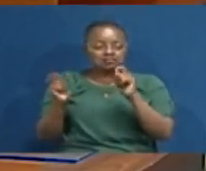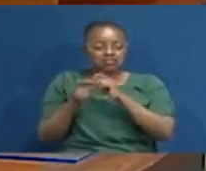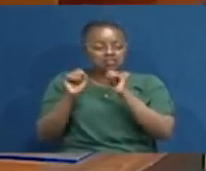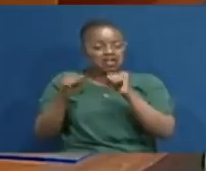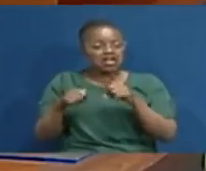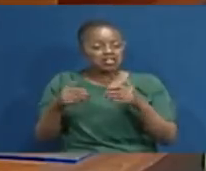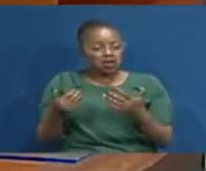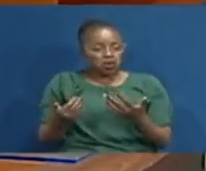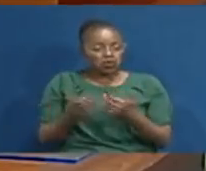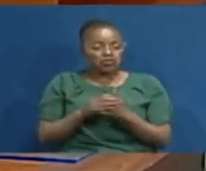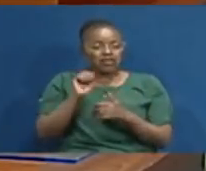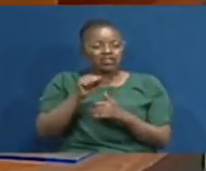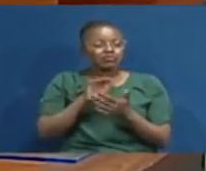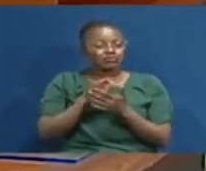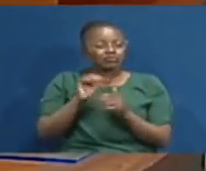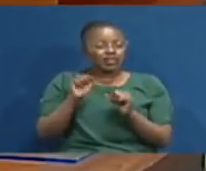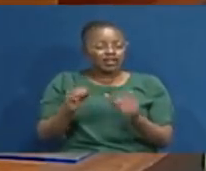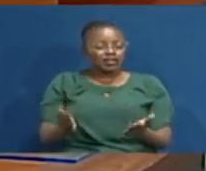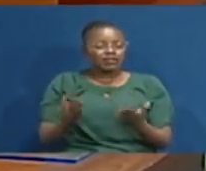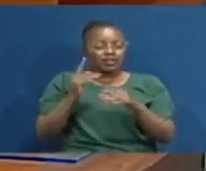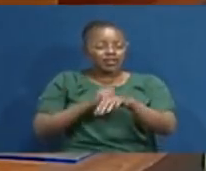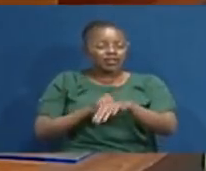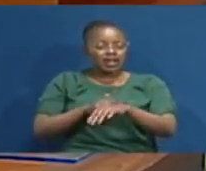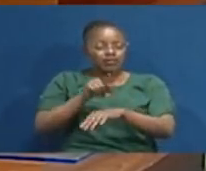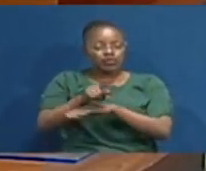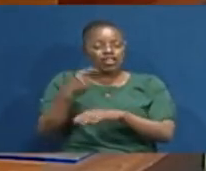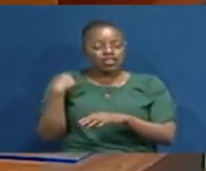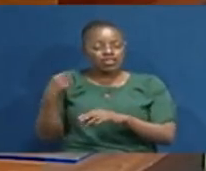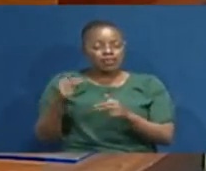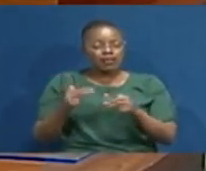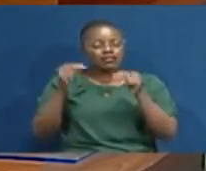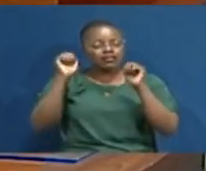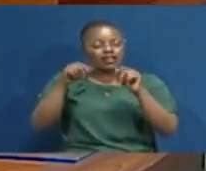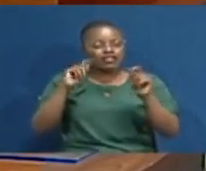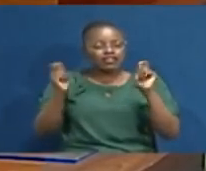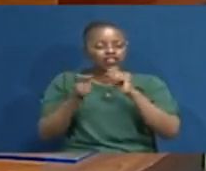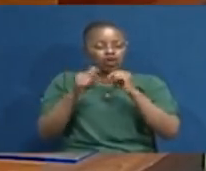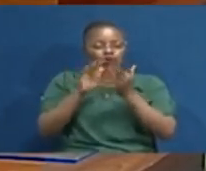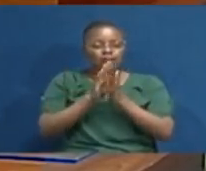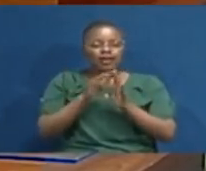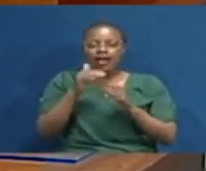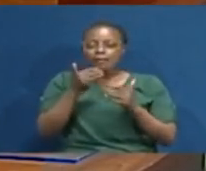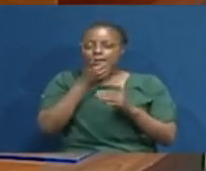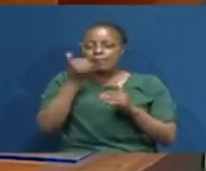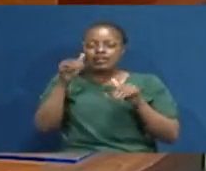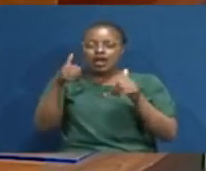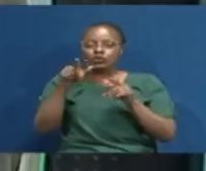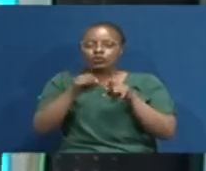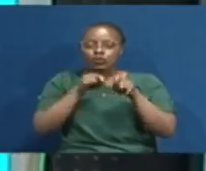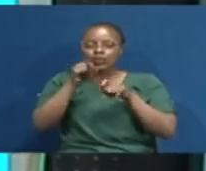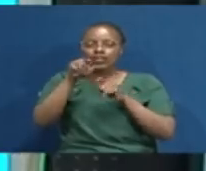actually get better once your readings are high? Does it get reversed? Do you get better? How to manage this